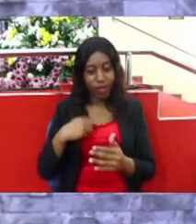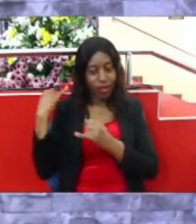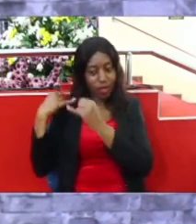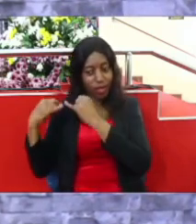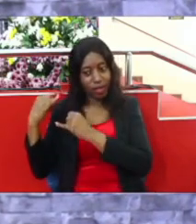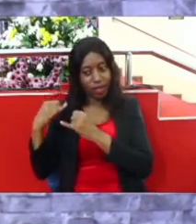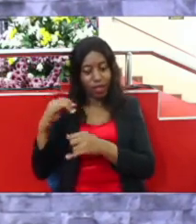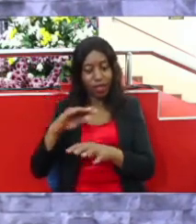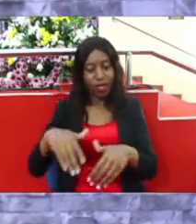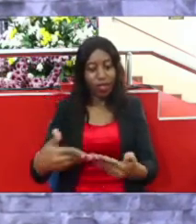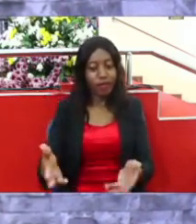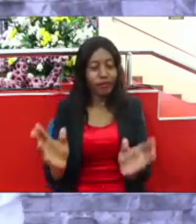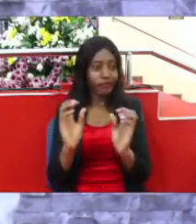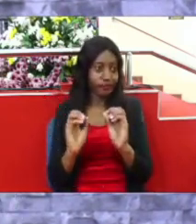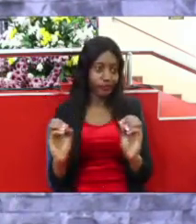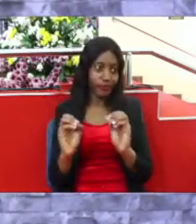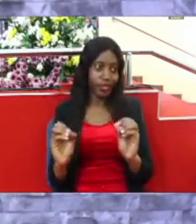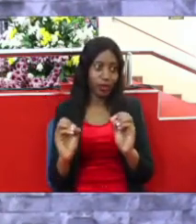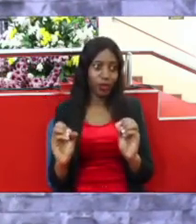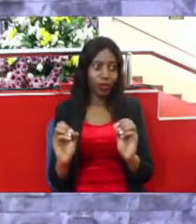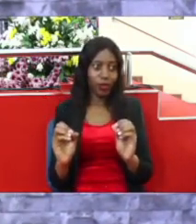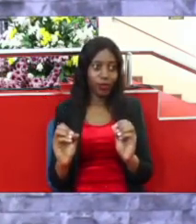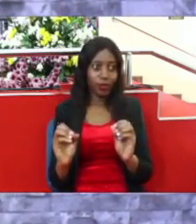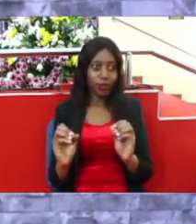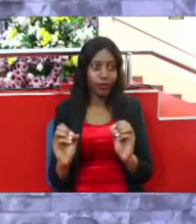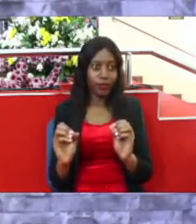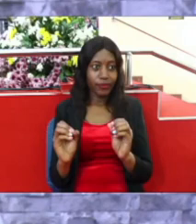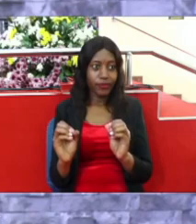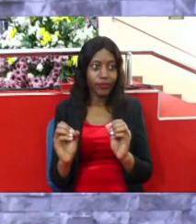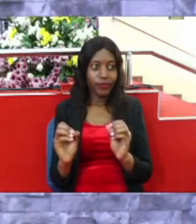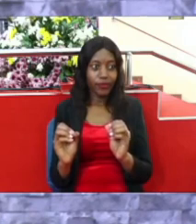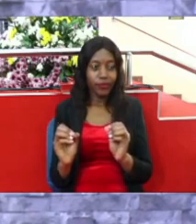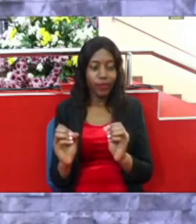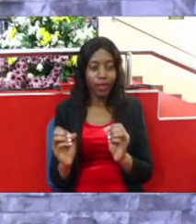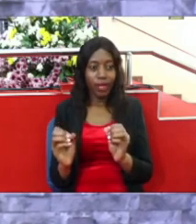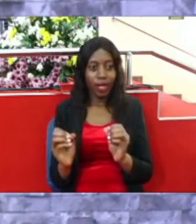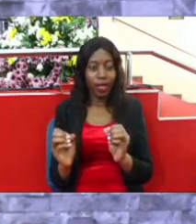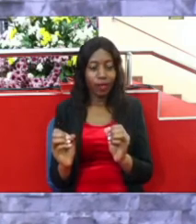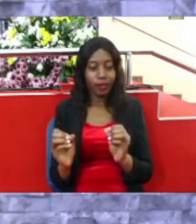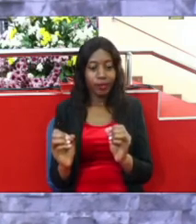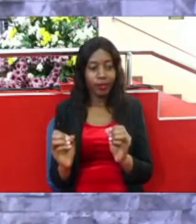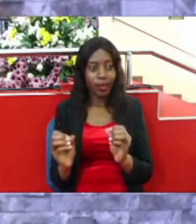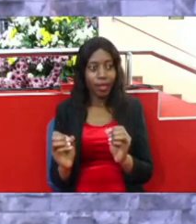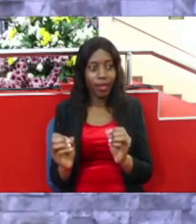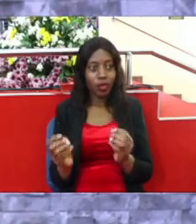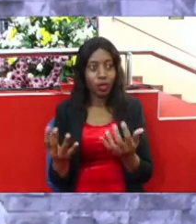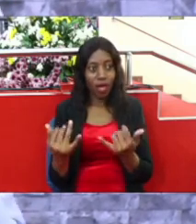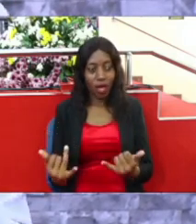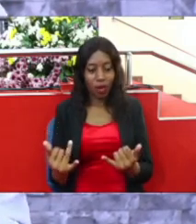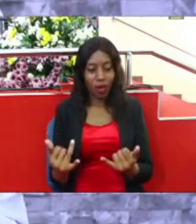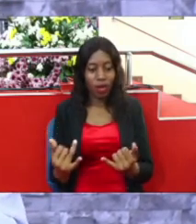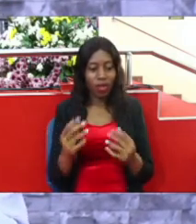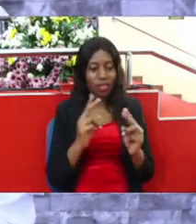house girl who has been all along being na hivyo basi becomes the heir. Now that is deciding out of the norm. Hivyo